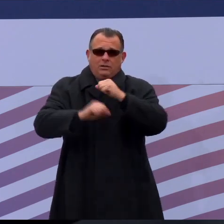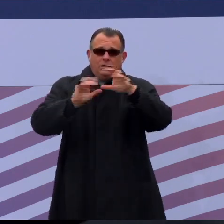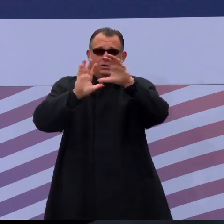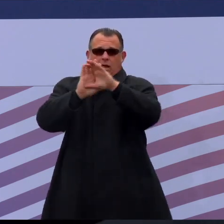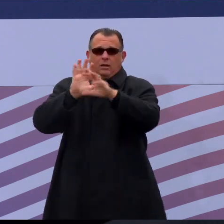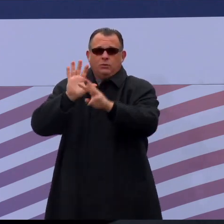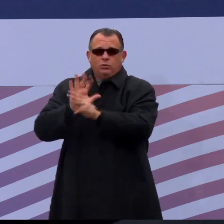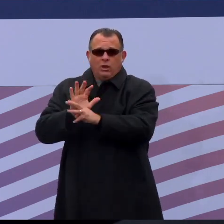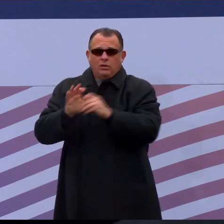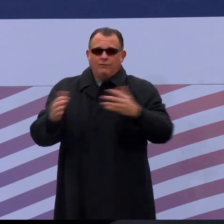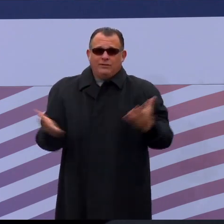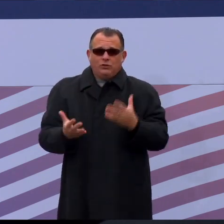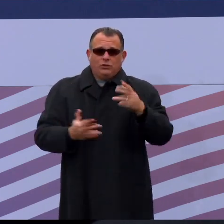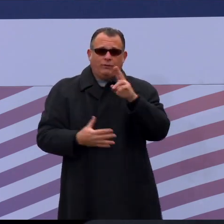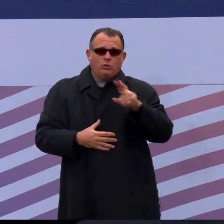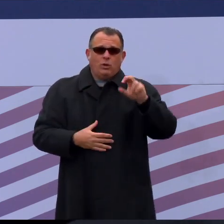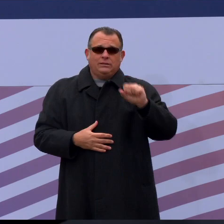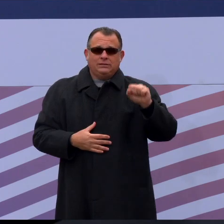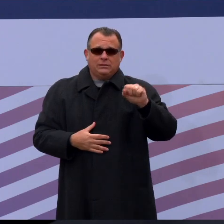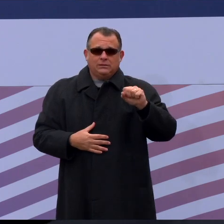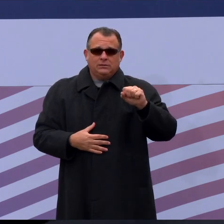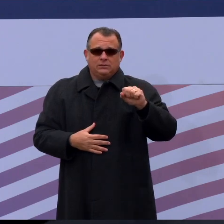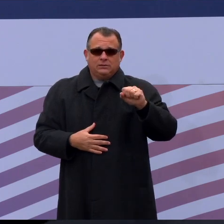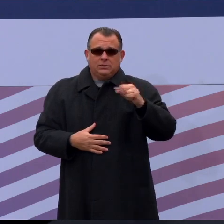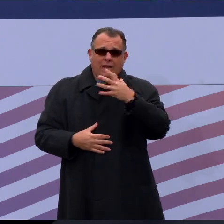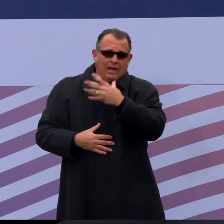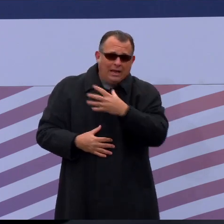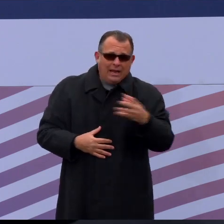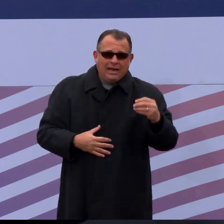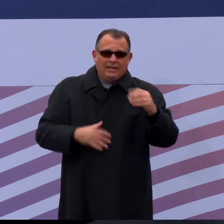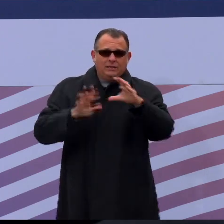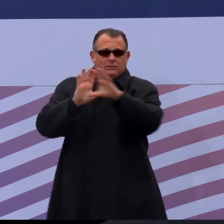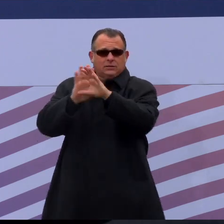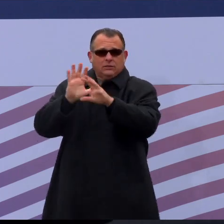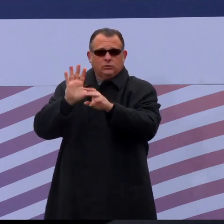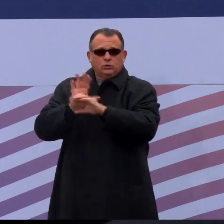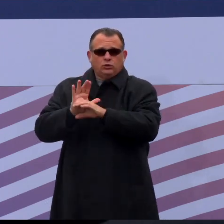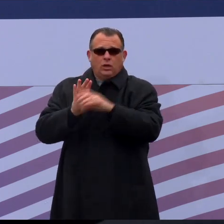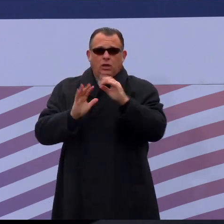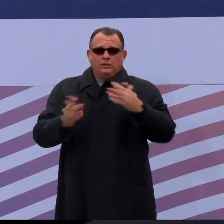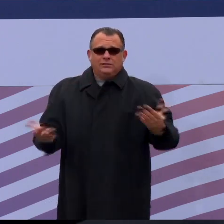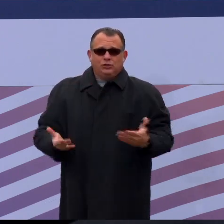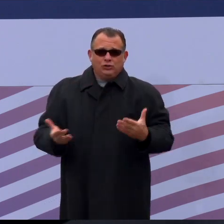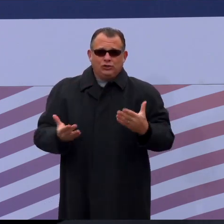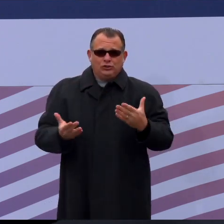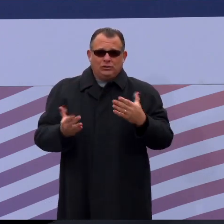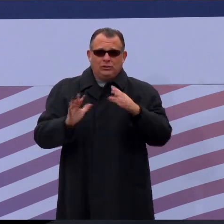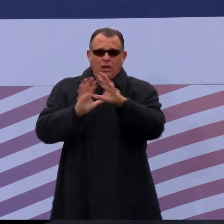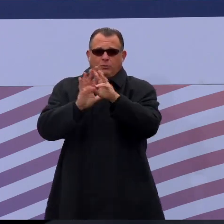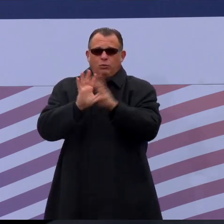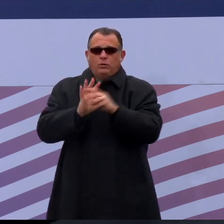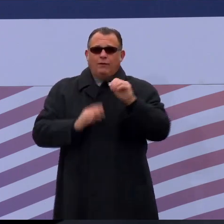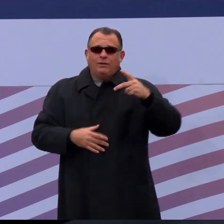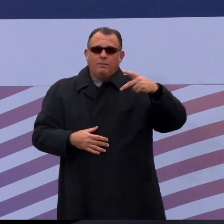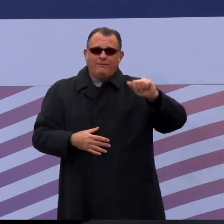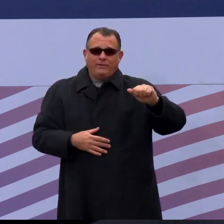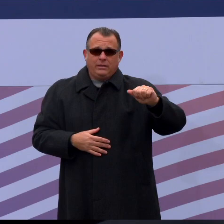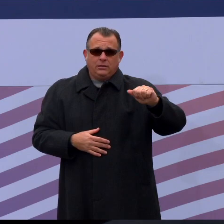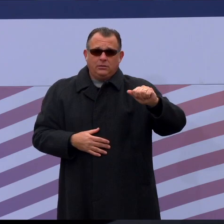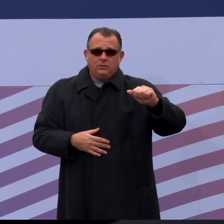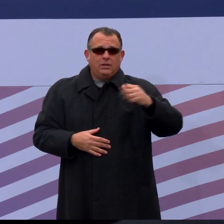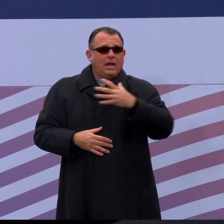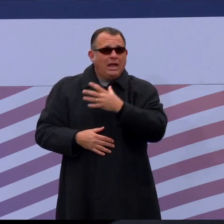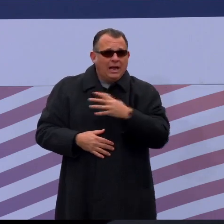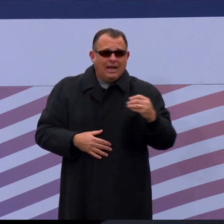United States The Constitution of the United States And Constitution of the Commonwealth of Pennsylvania And the Constitution of the Commonwealth of Pennsylvania And I will